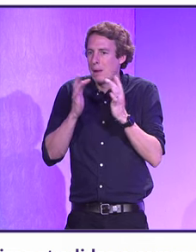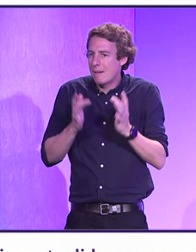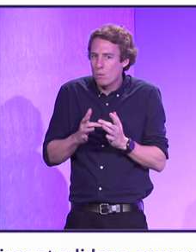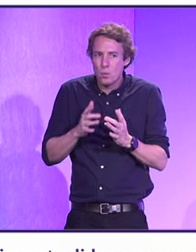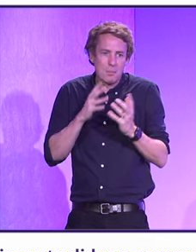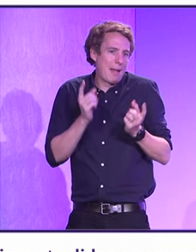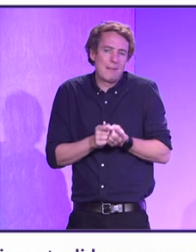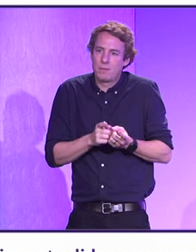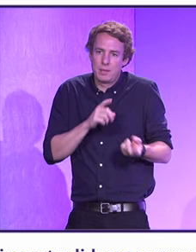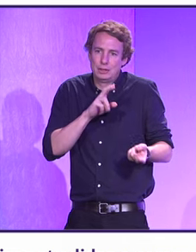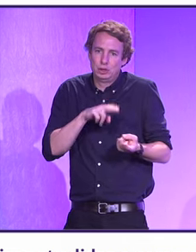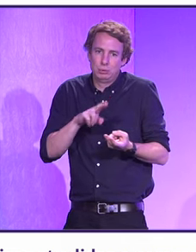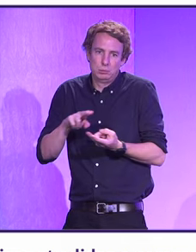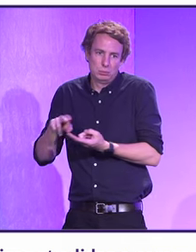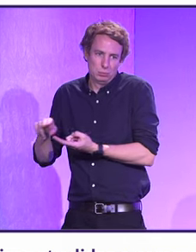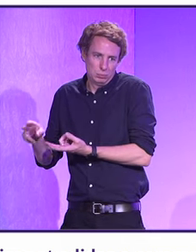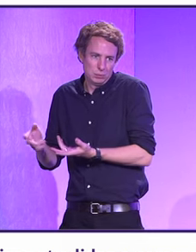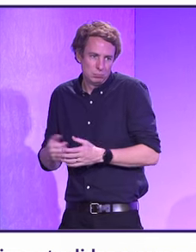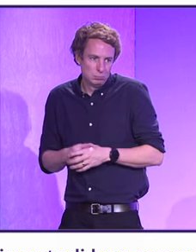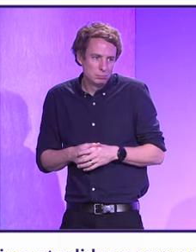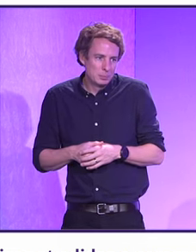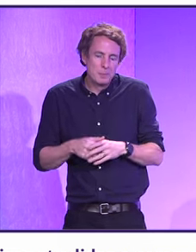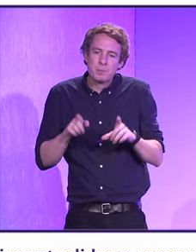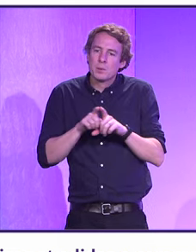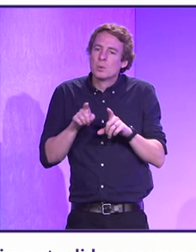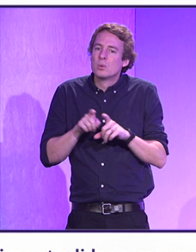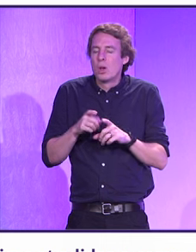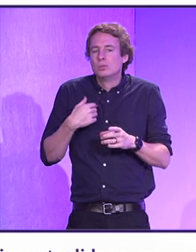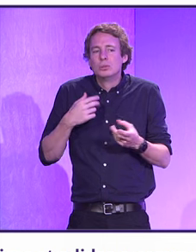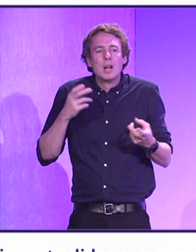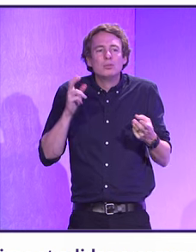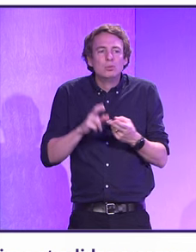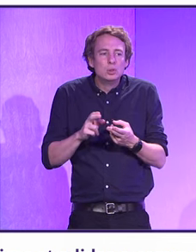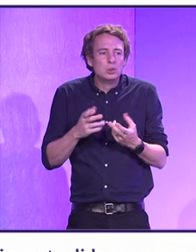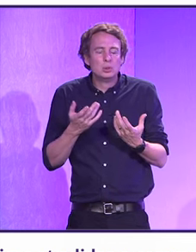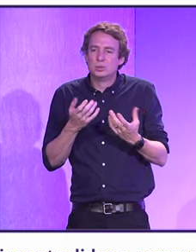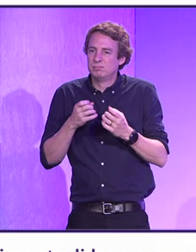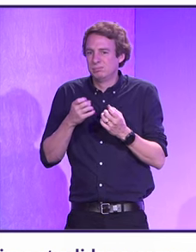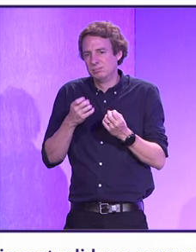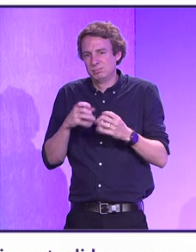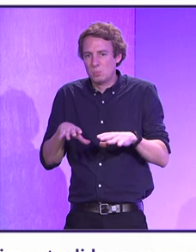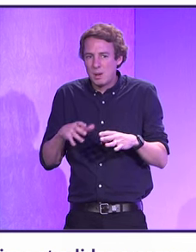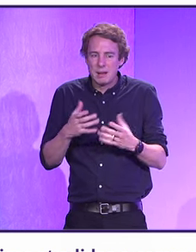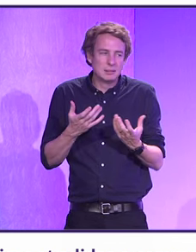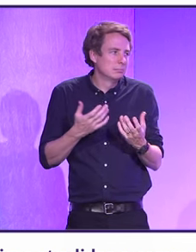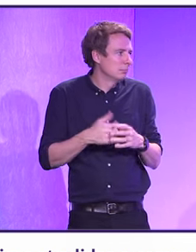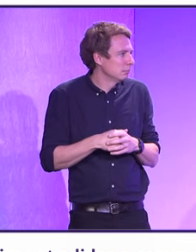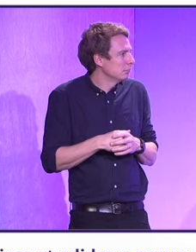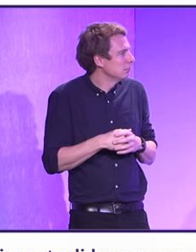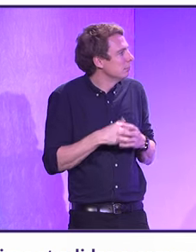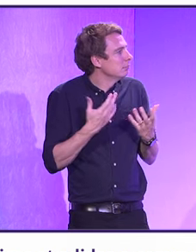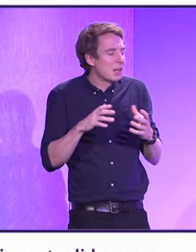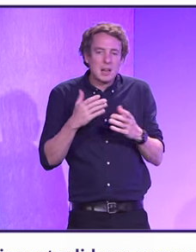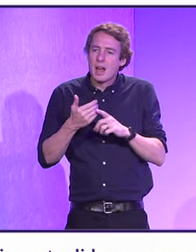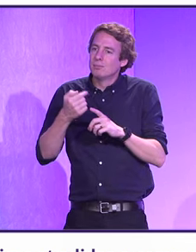everything, or it's cheaper. It's cheaper to operate. And obviously, we reduced the dependency that we had with a specific vendor. So we had a big